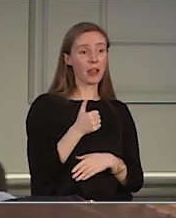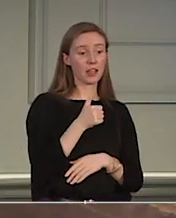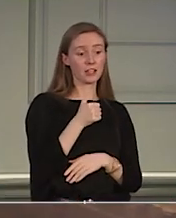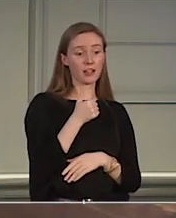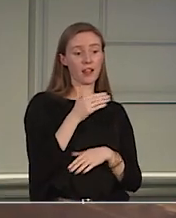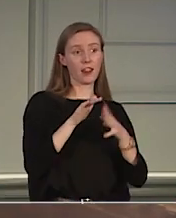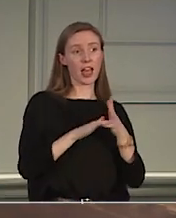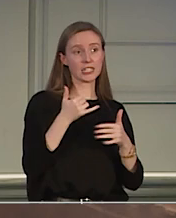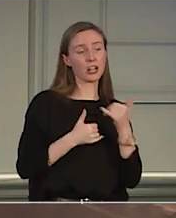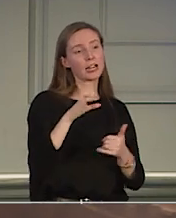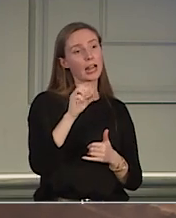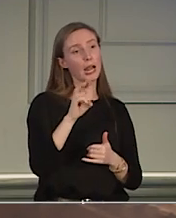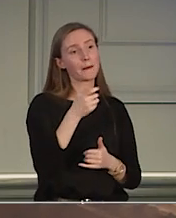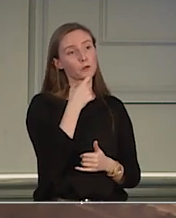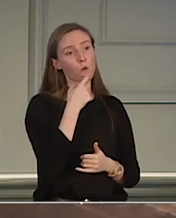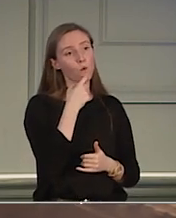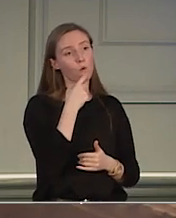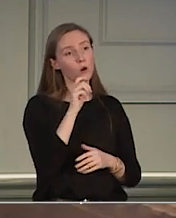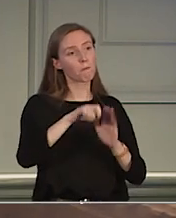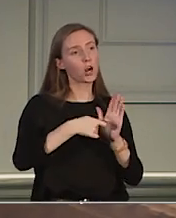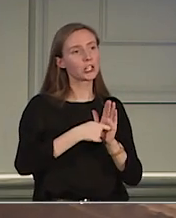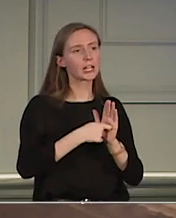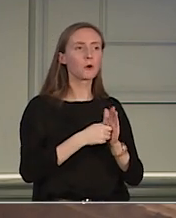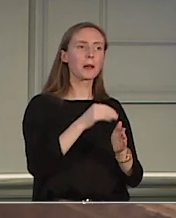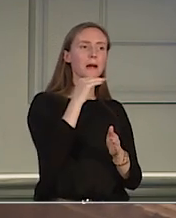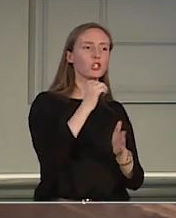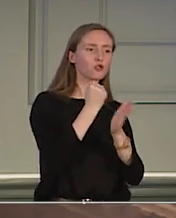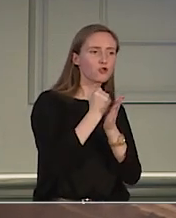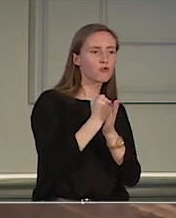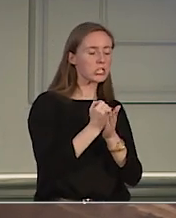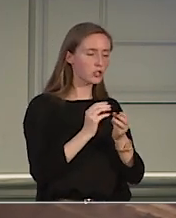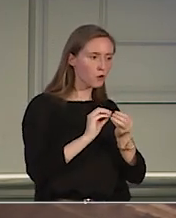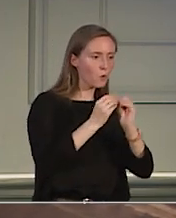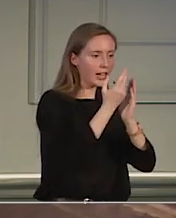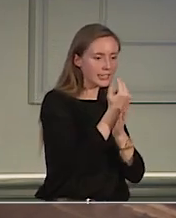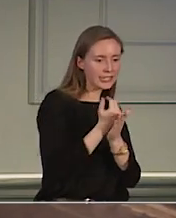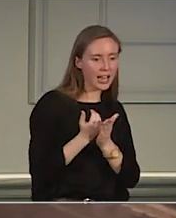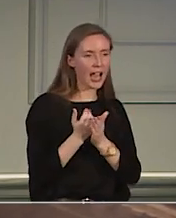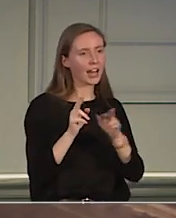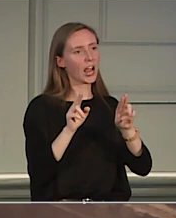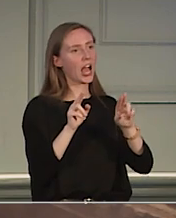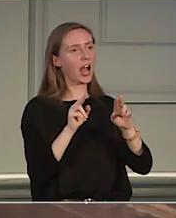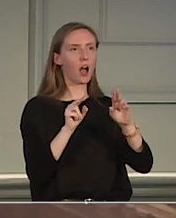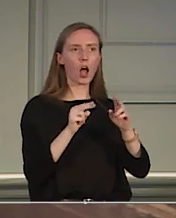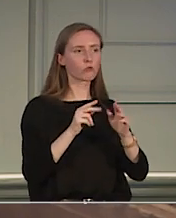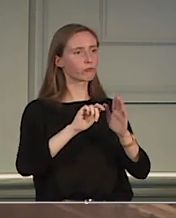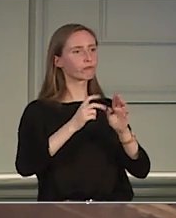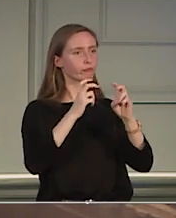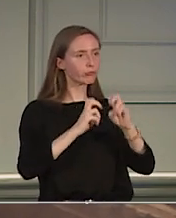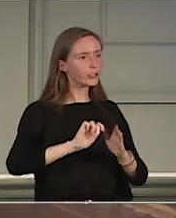which required students to compose, design and develop a substantial research project as it pertains to music